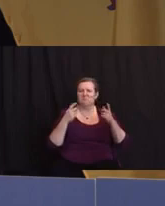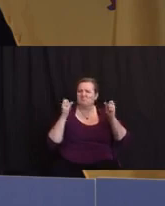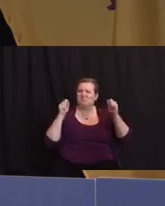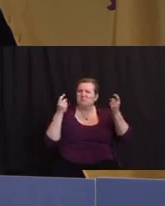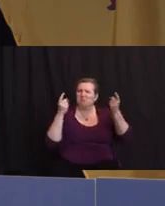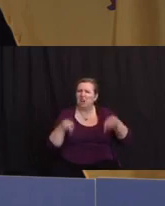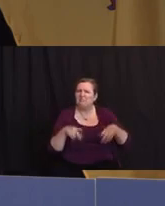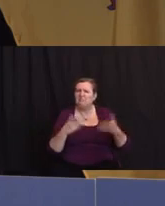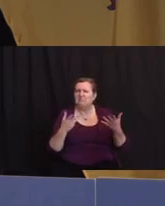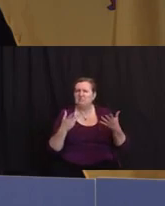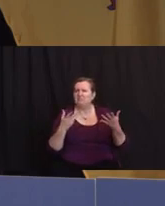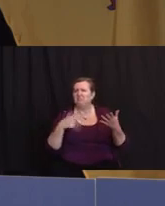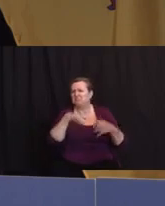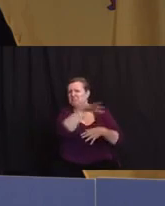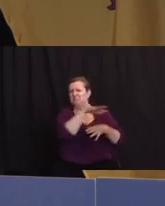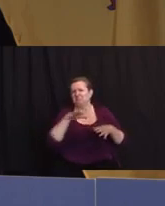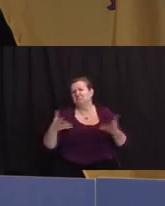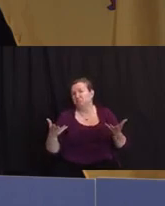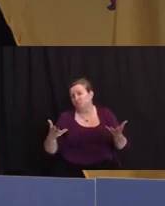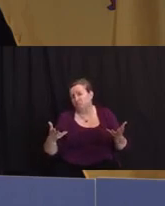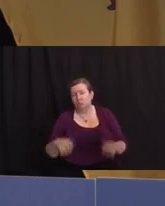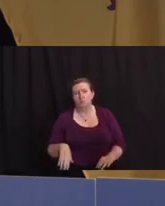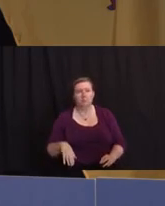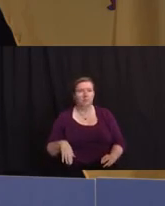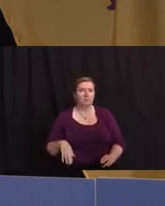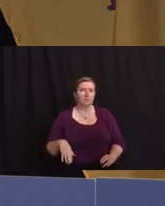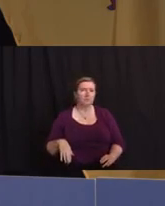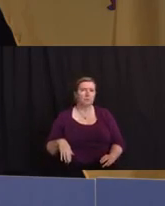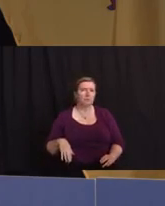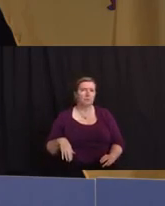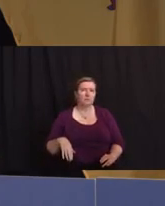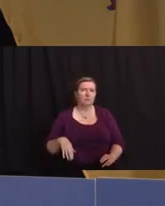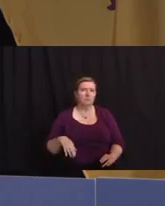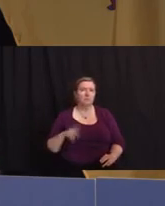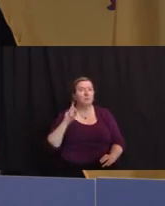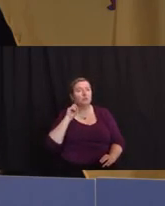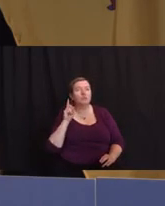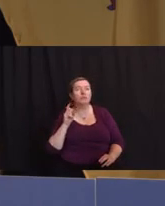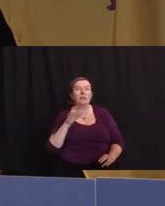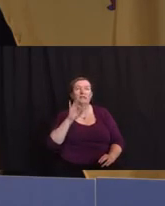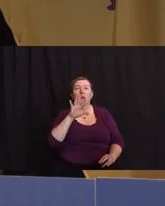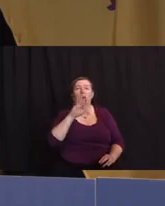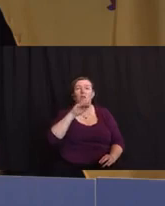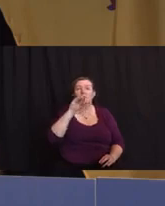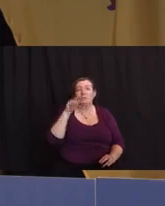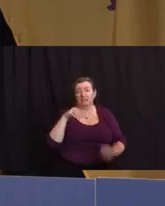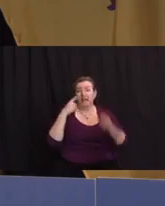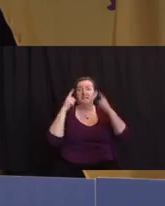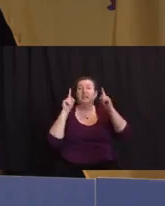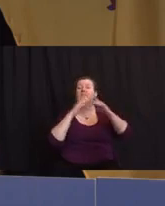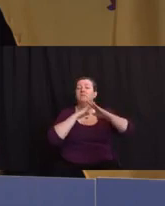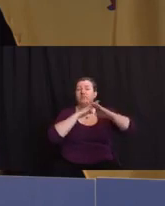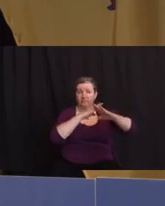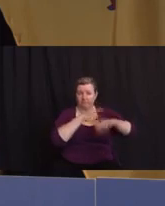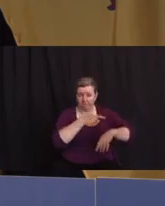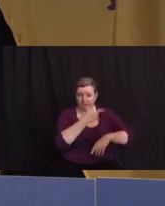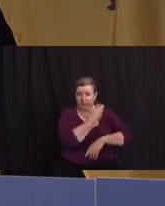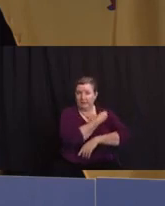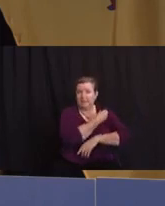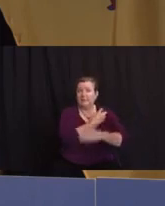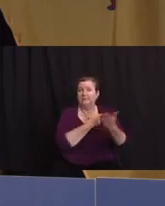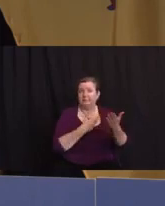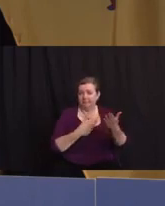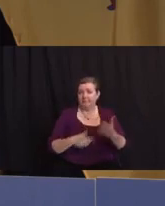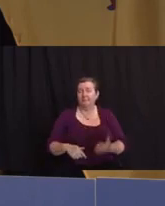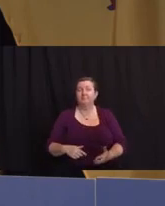trials and other places when they talk about the vaccine being 95% effective, which is another common number that you hear about,